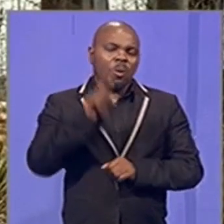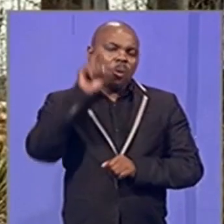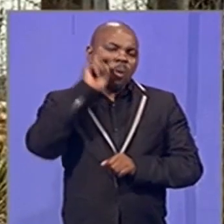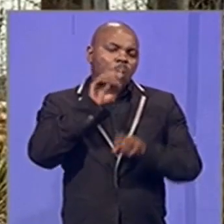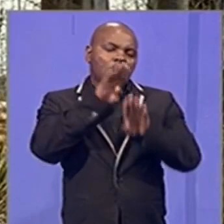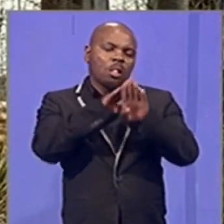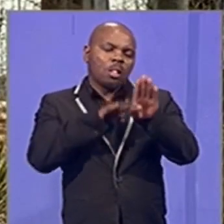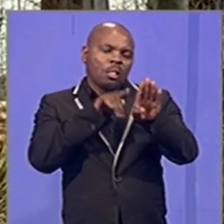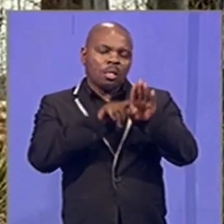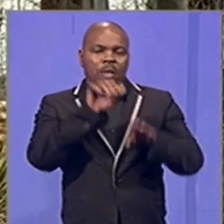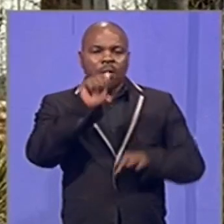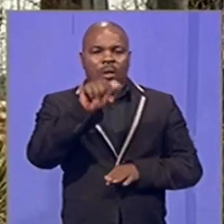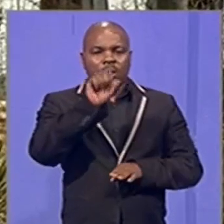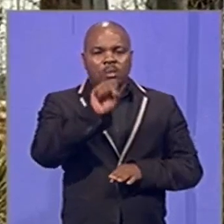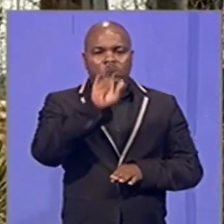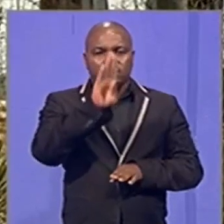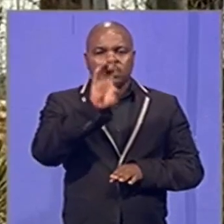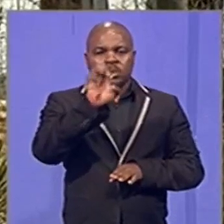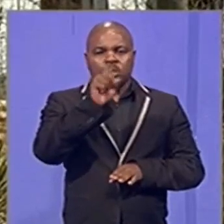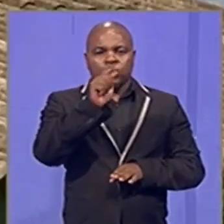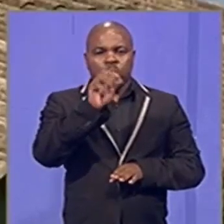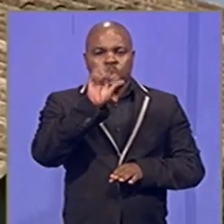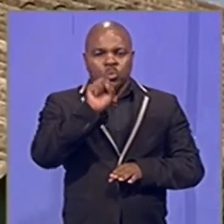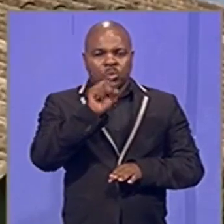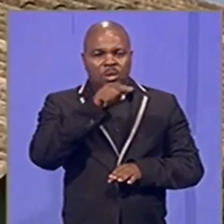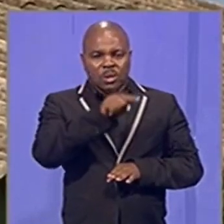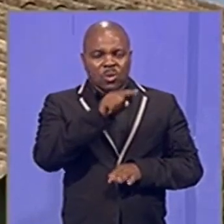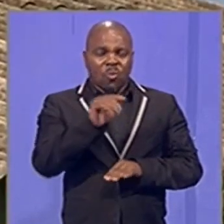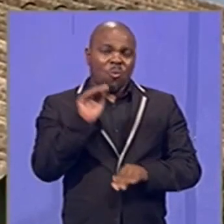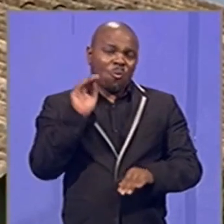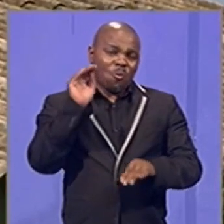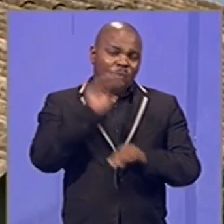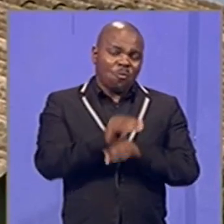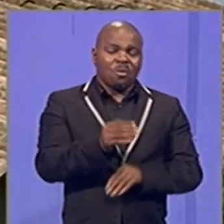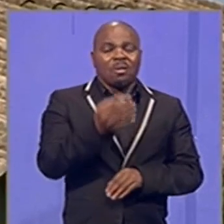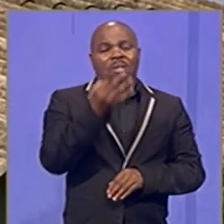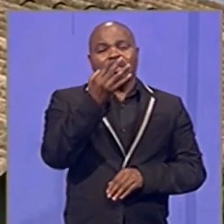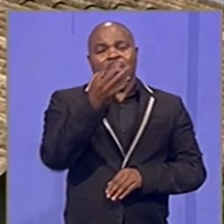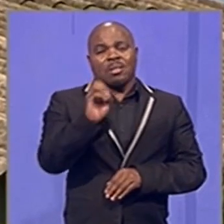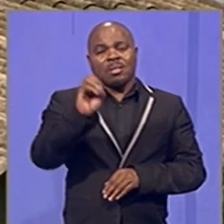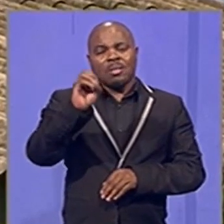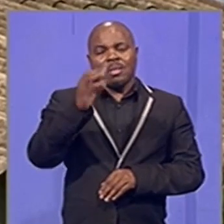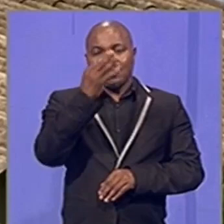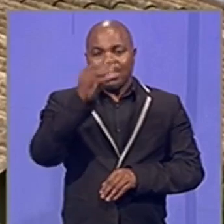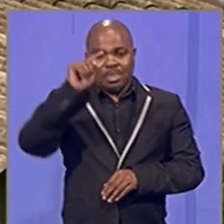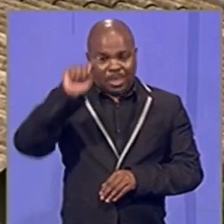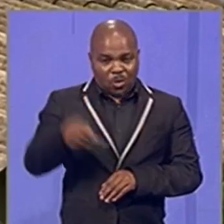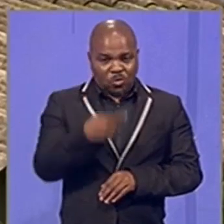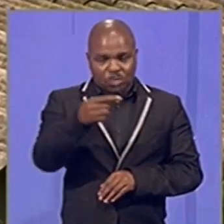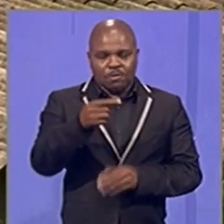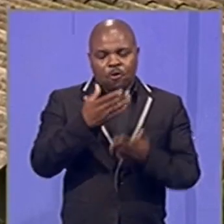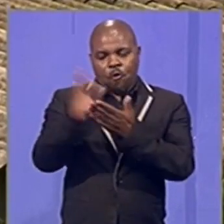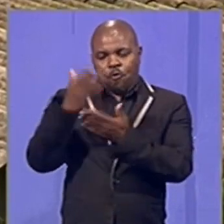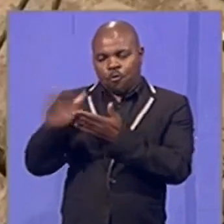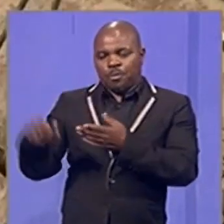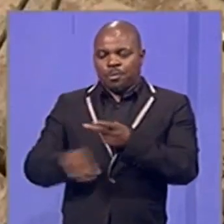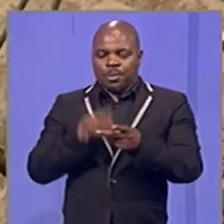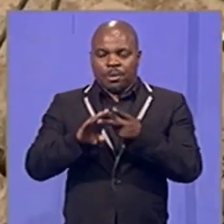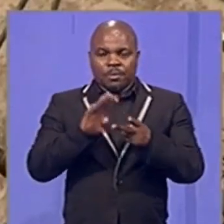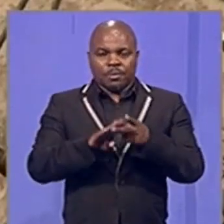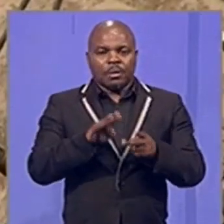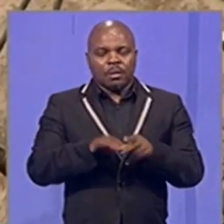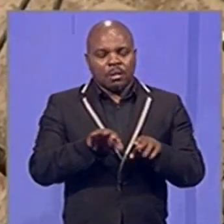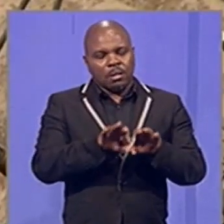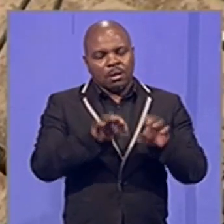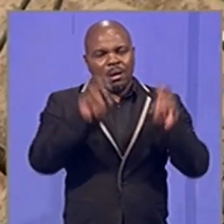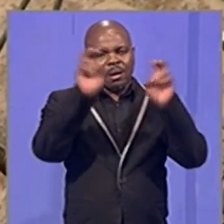a asbestos matlong a fetang dikete tse 30, mme diprojeke tse kang ho hulwa ha gase